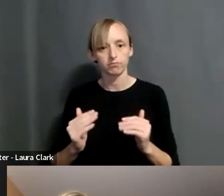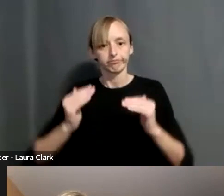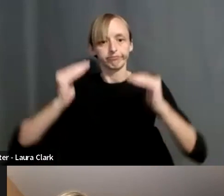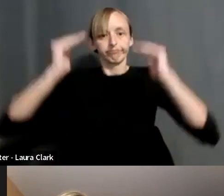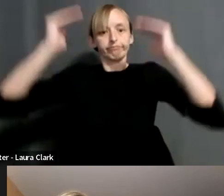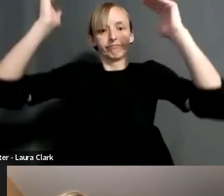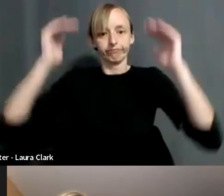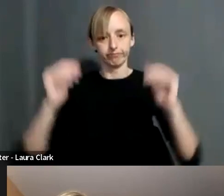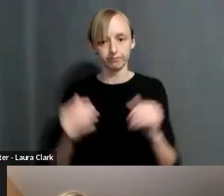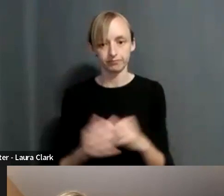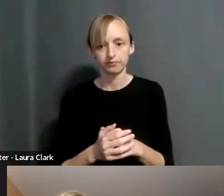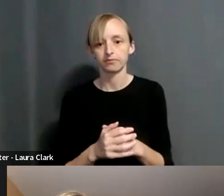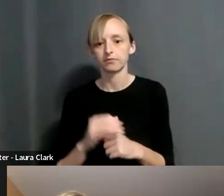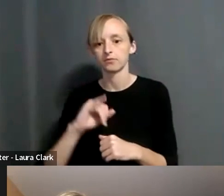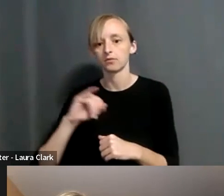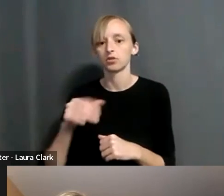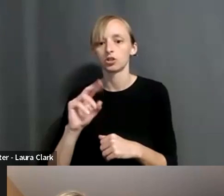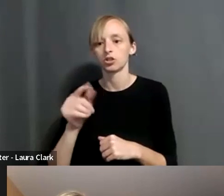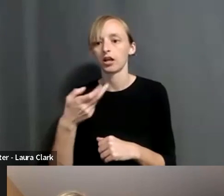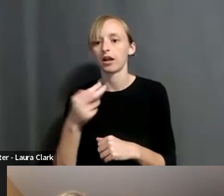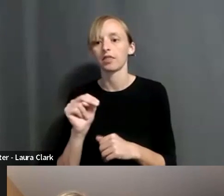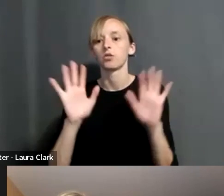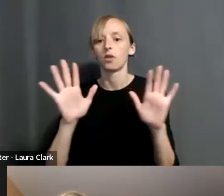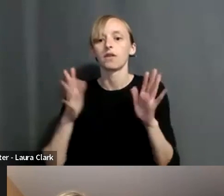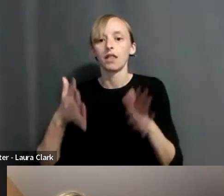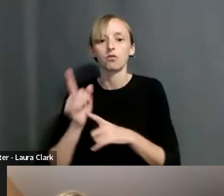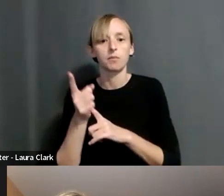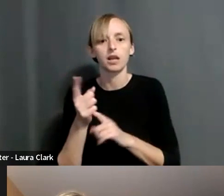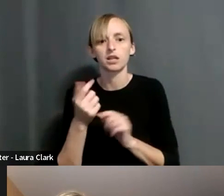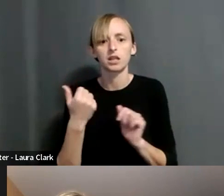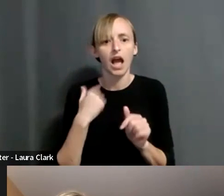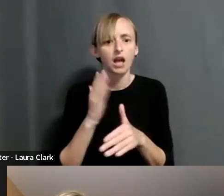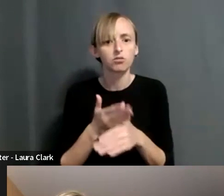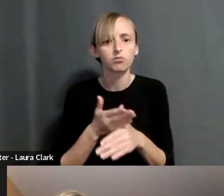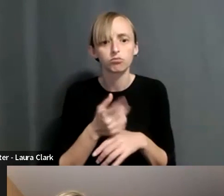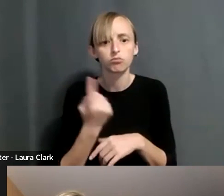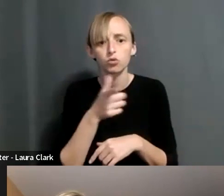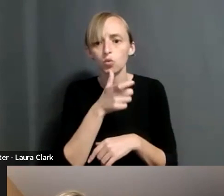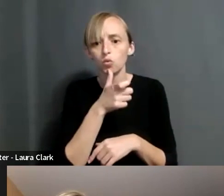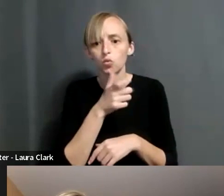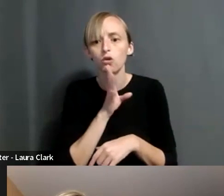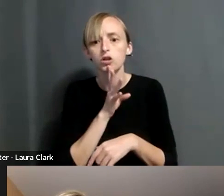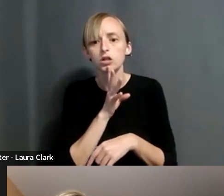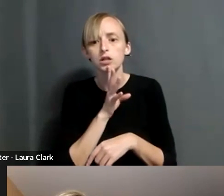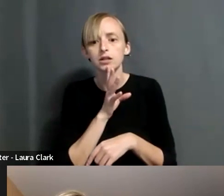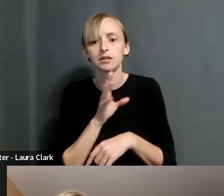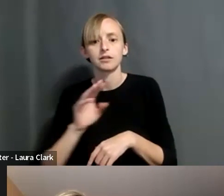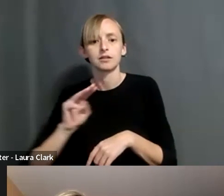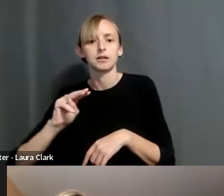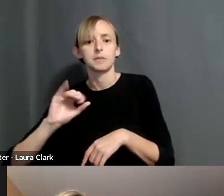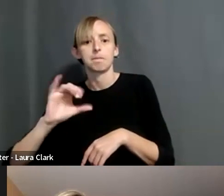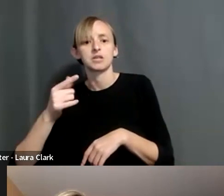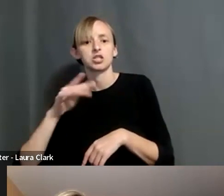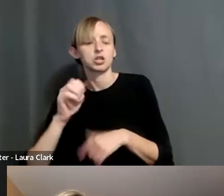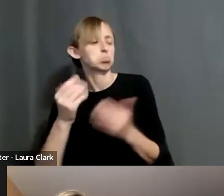Wonderful. Wow. And so I guess we have 1 minute left. Sorry, did somebody say something? Go ahead, Jen.